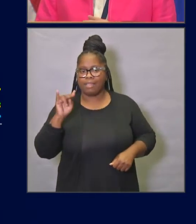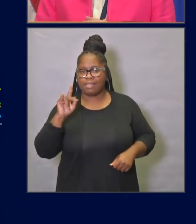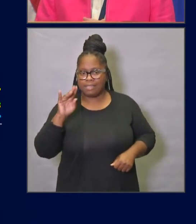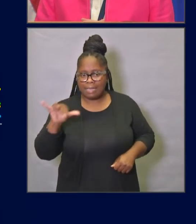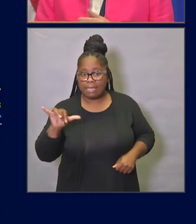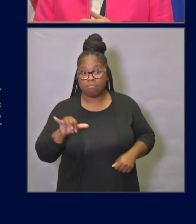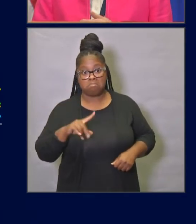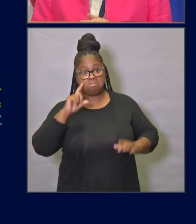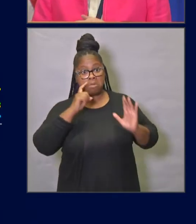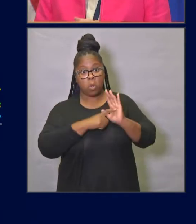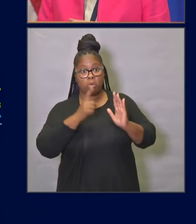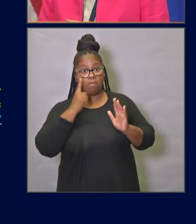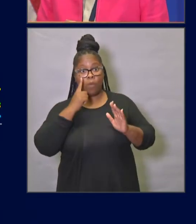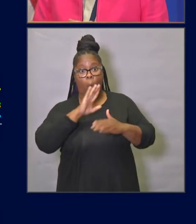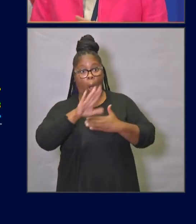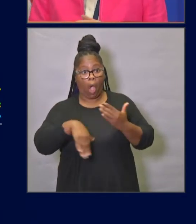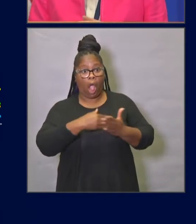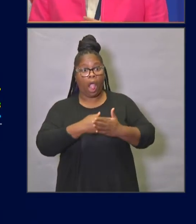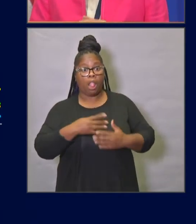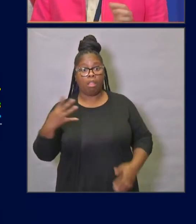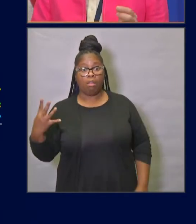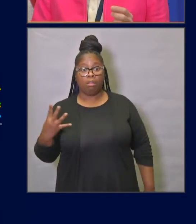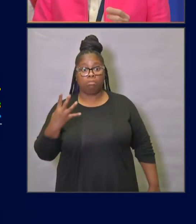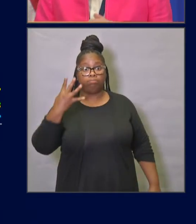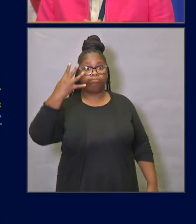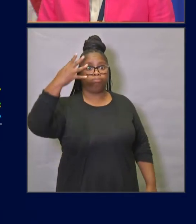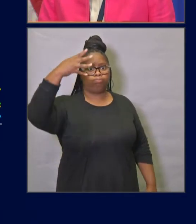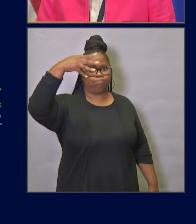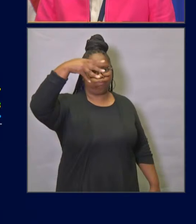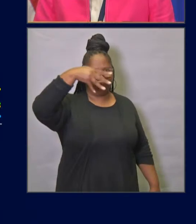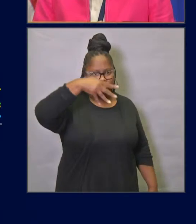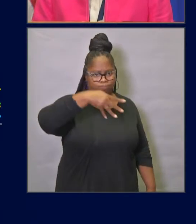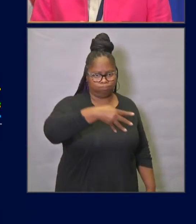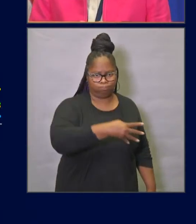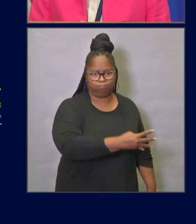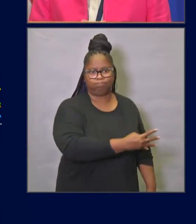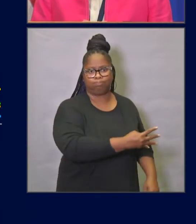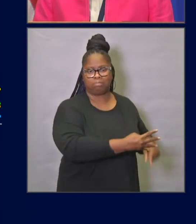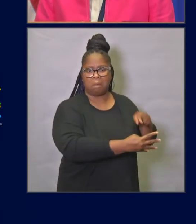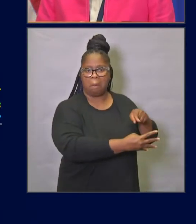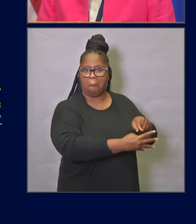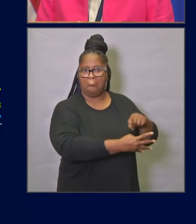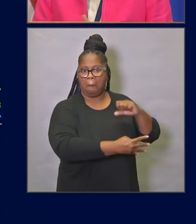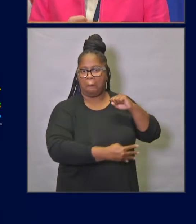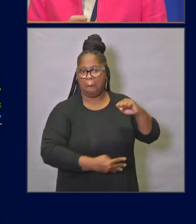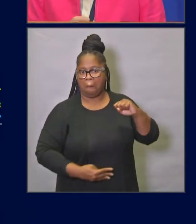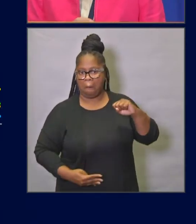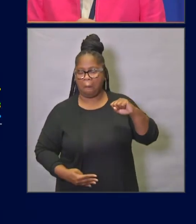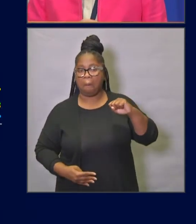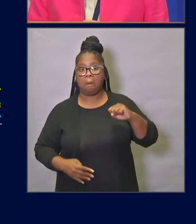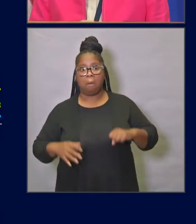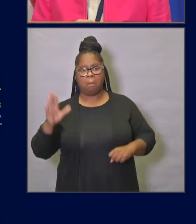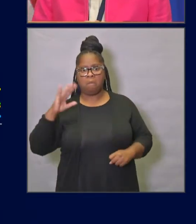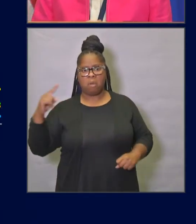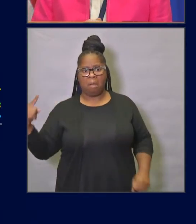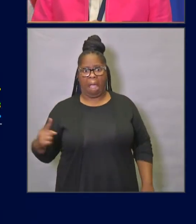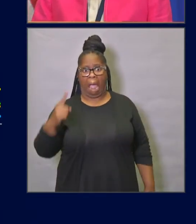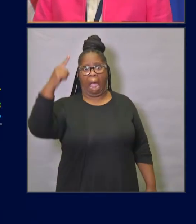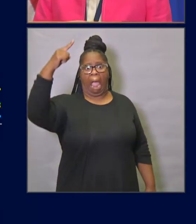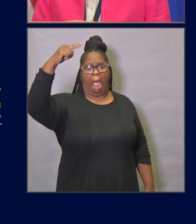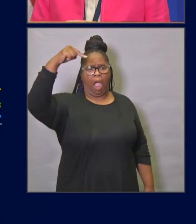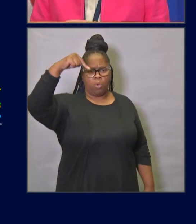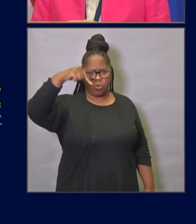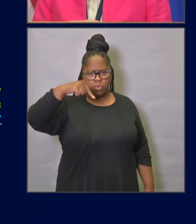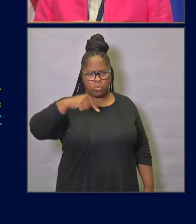rates amongst our cases. And we also see that the gaps are starting to close. At the